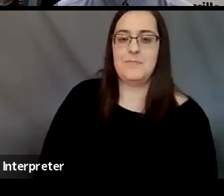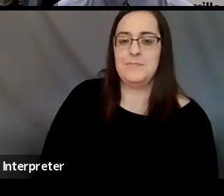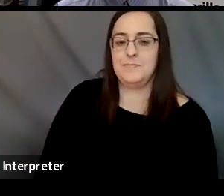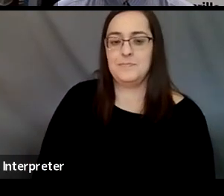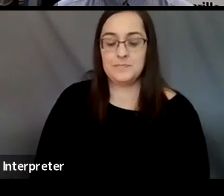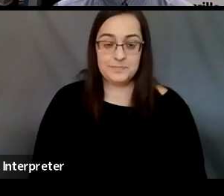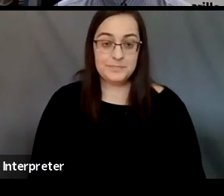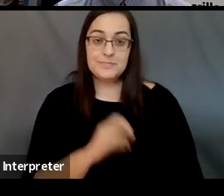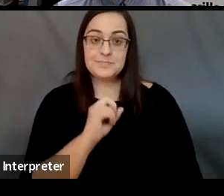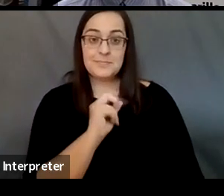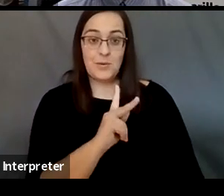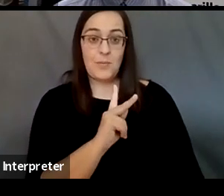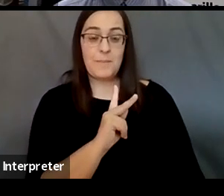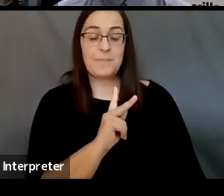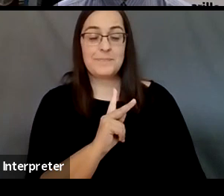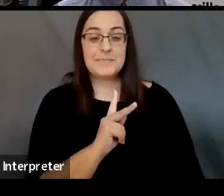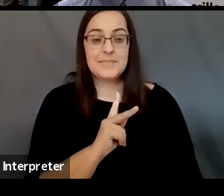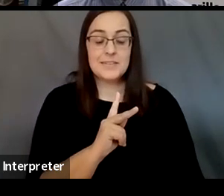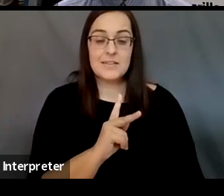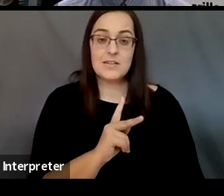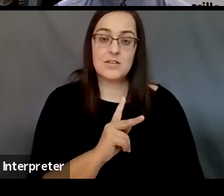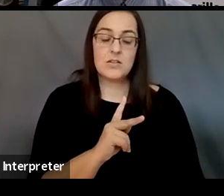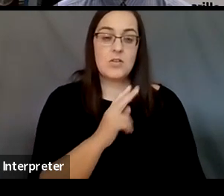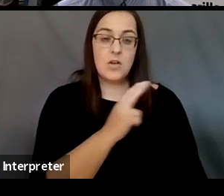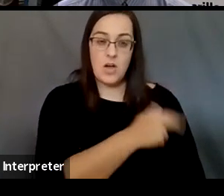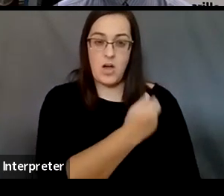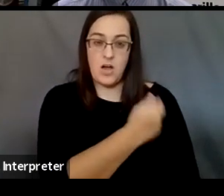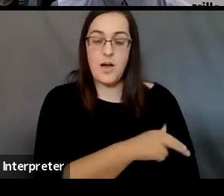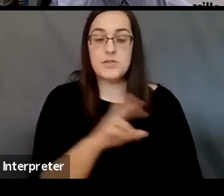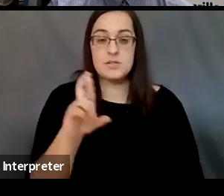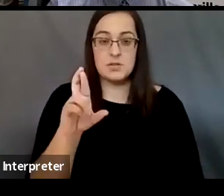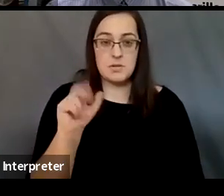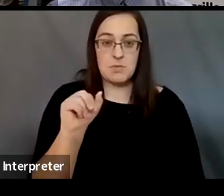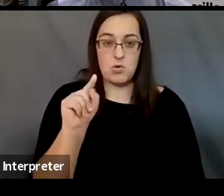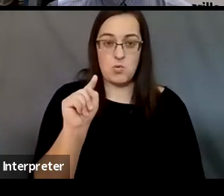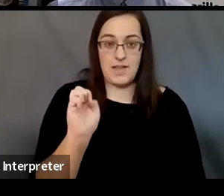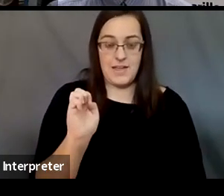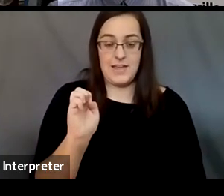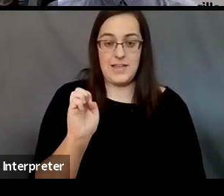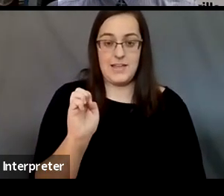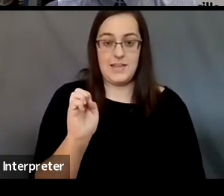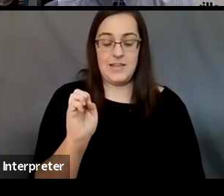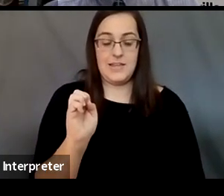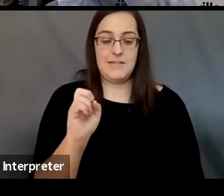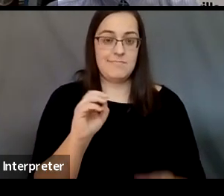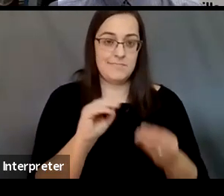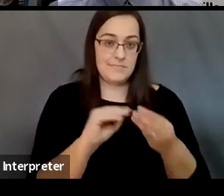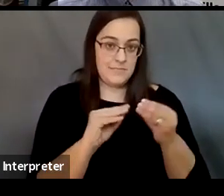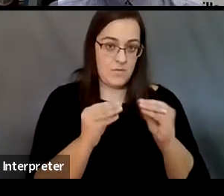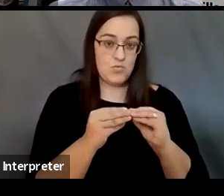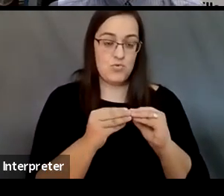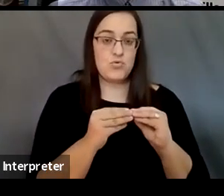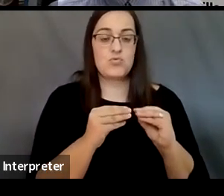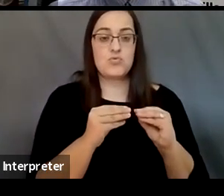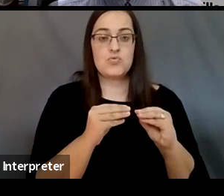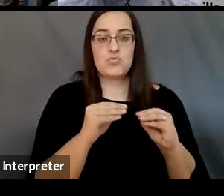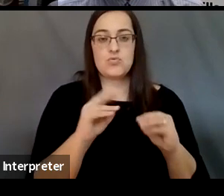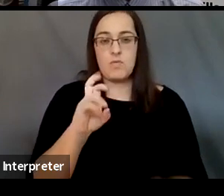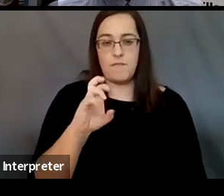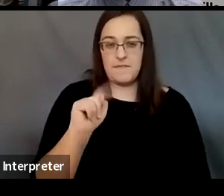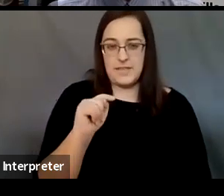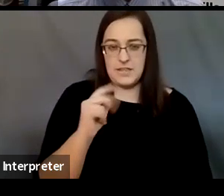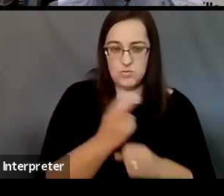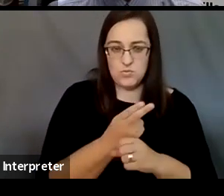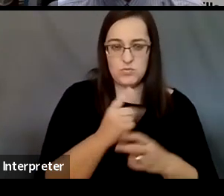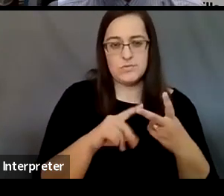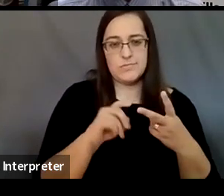Alrighty. And on the hospitalization rate and numbers on vent usage and ICU